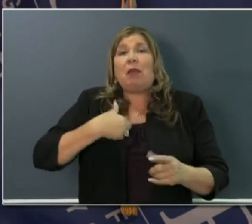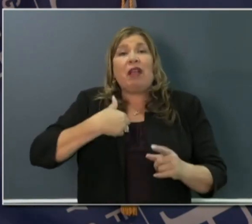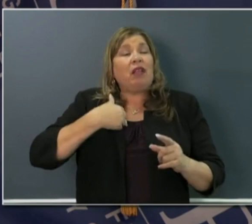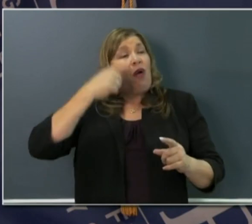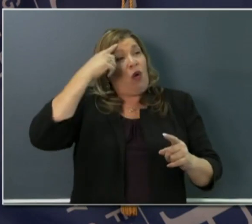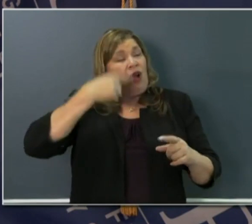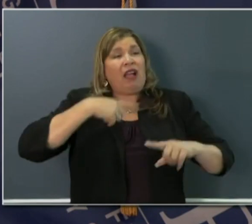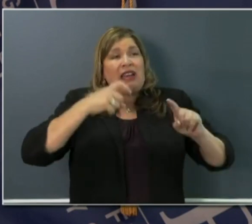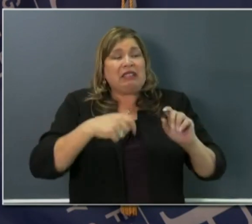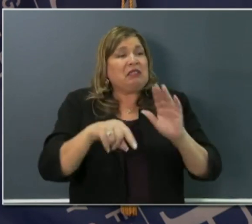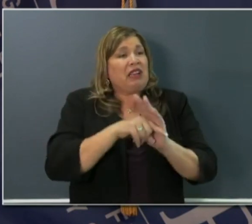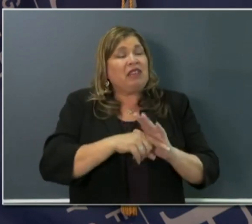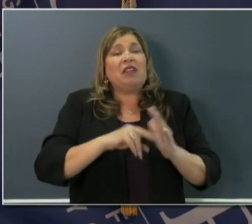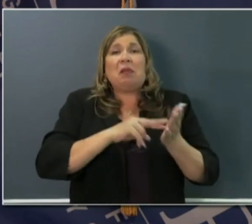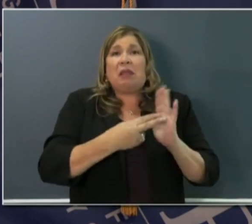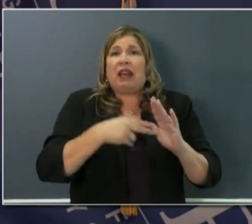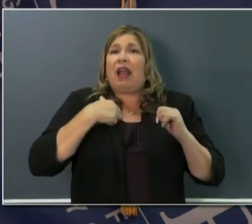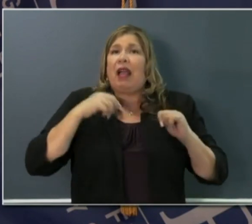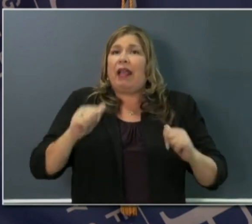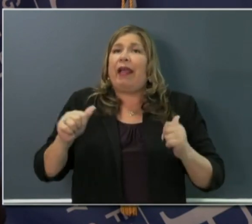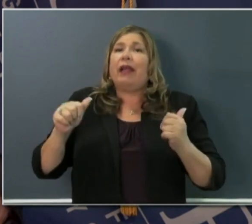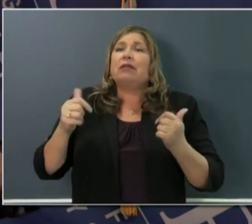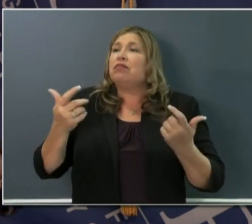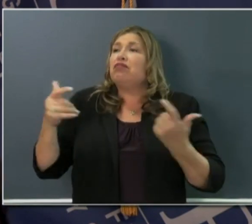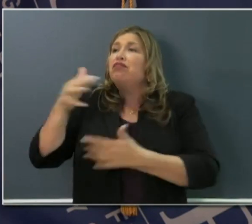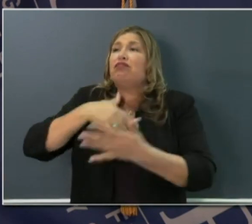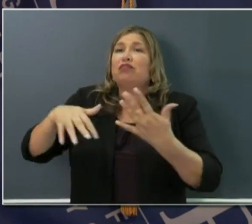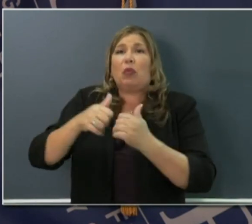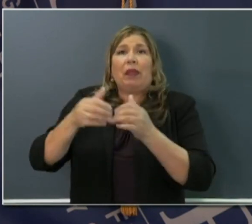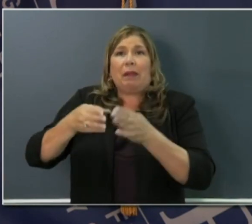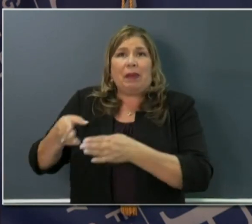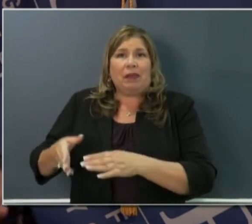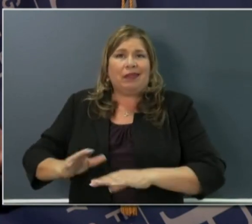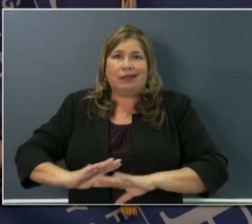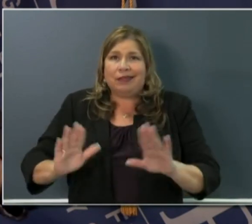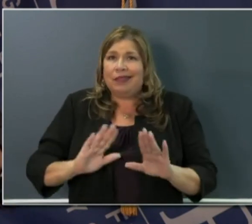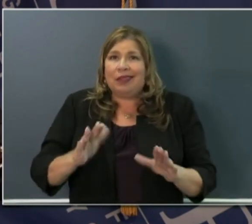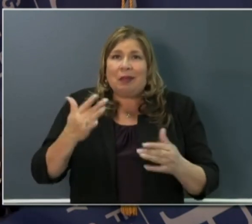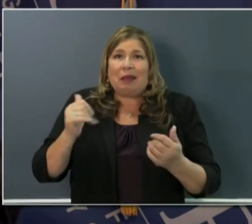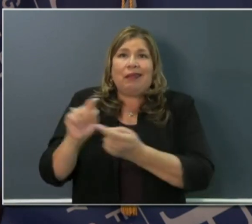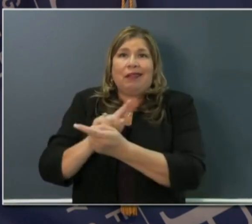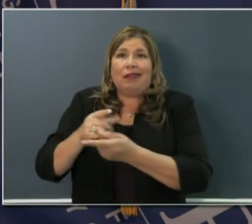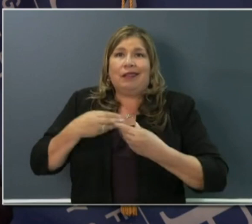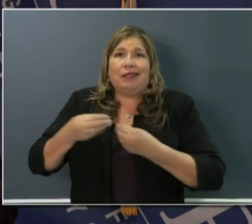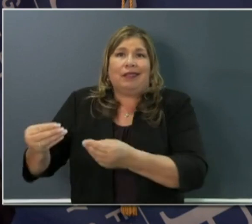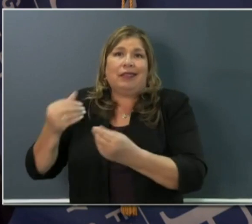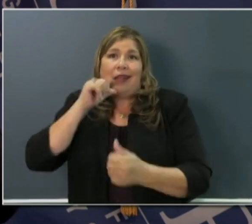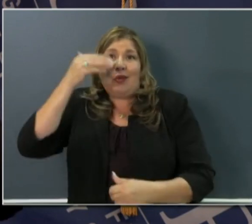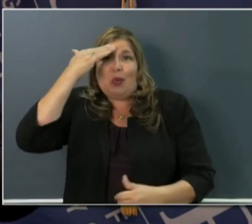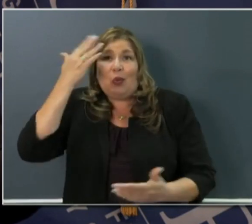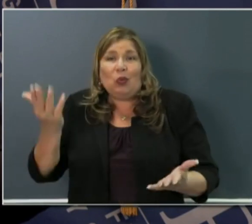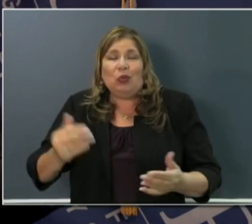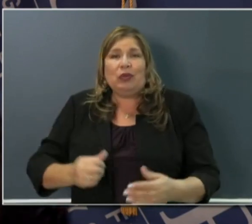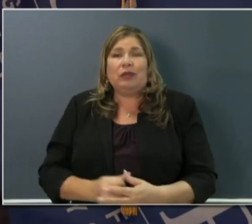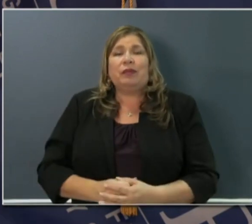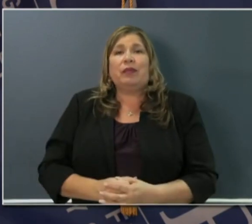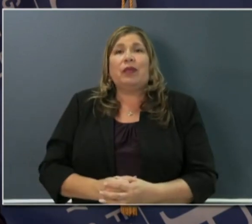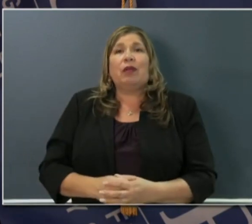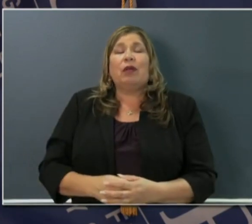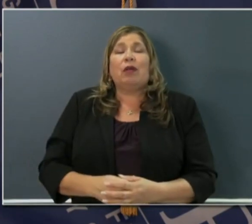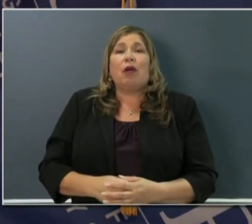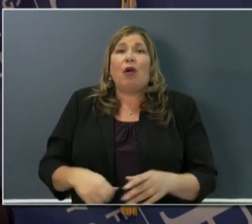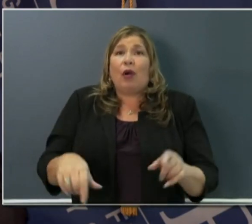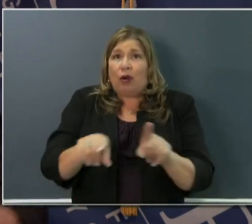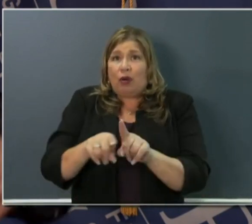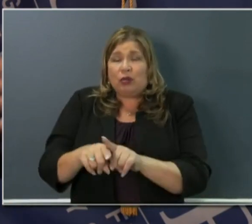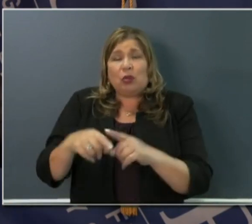people. You may need to be retested. Also, we want to test people not only multiple times, broadly in terms of the mass testing